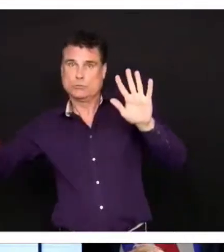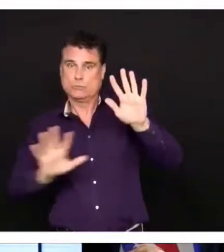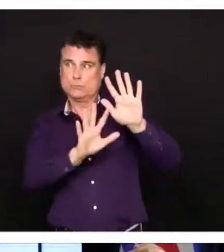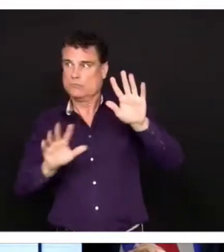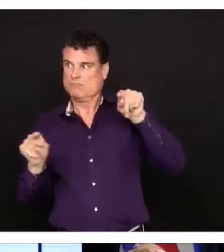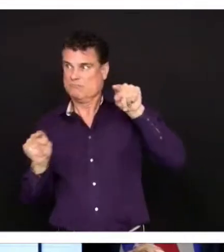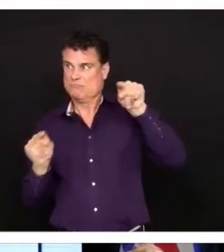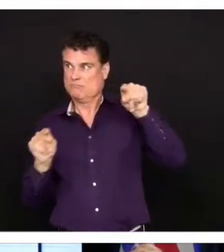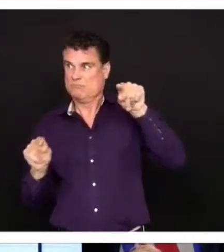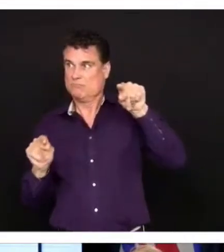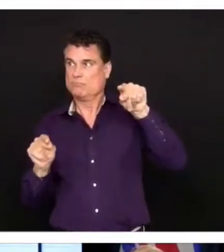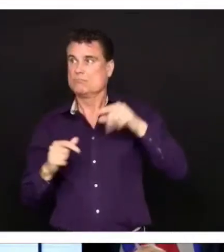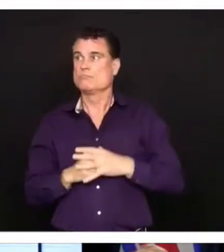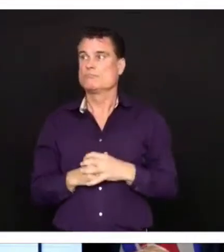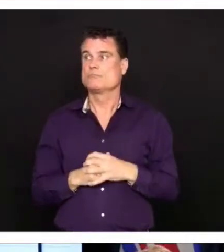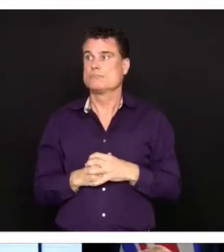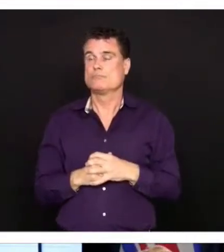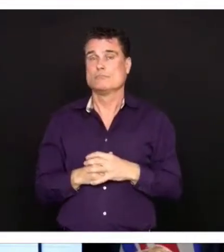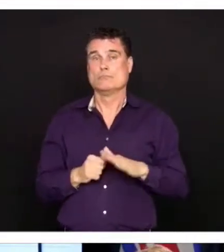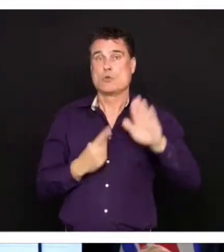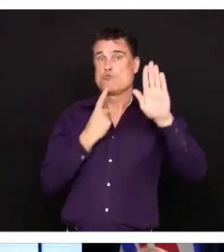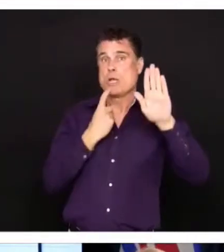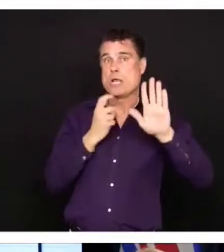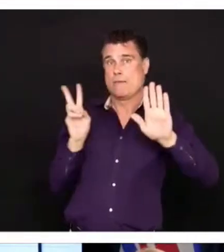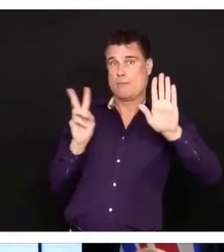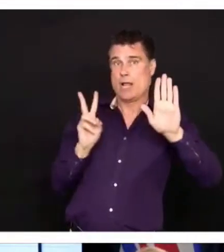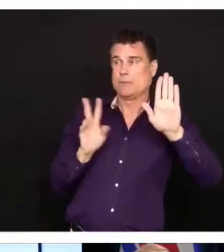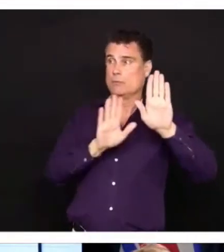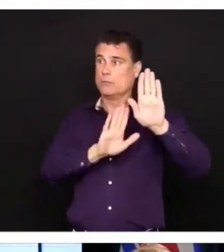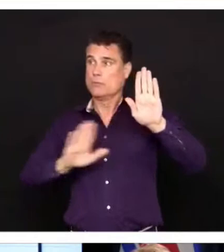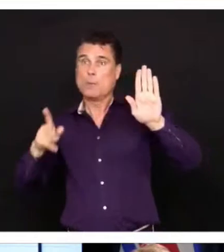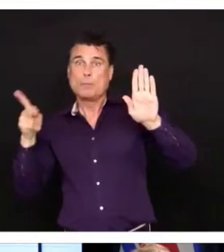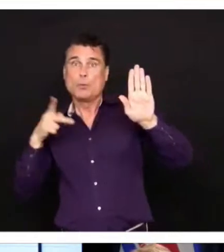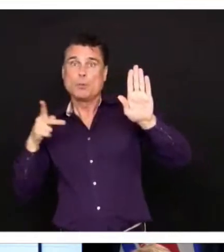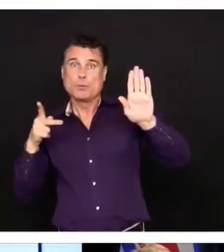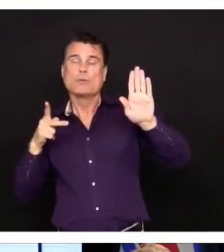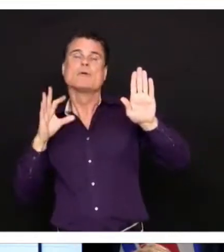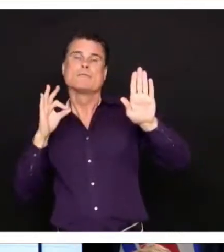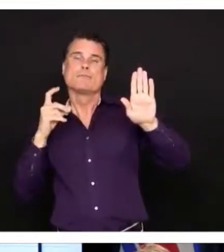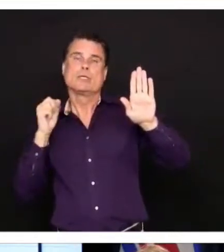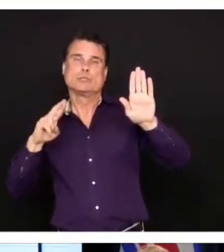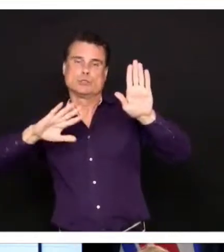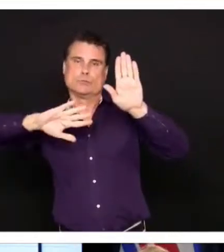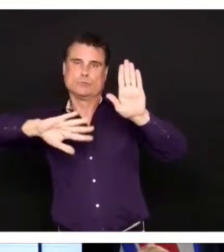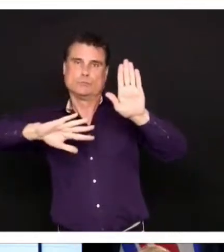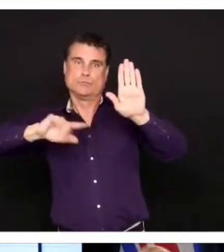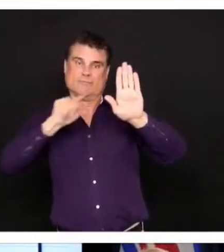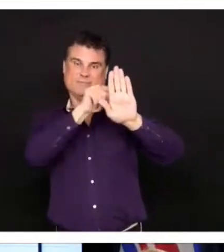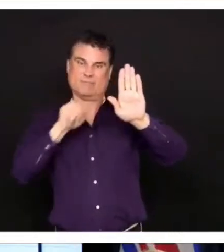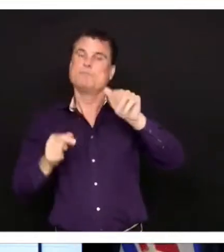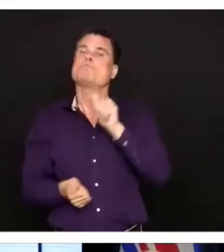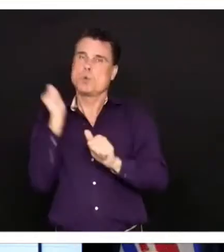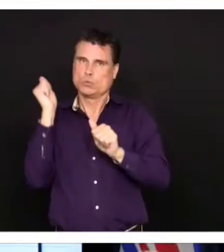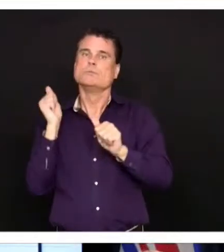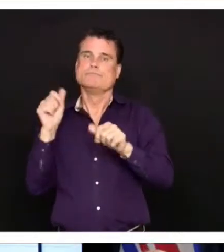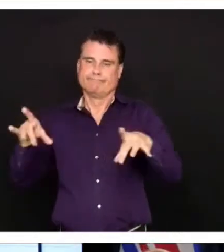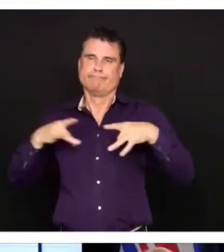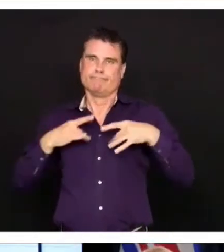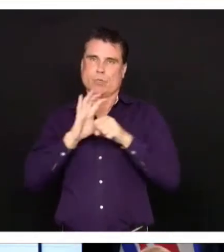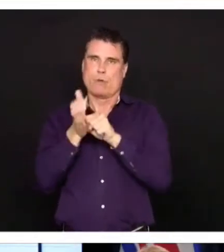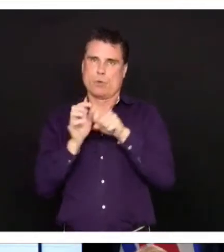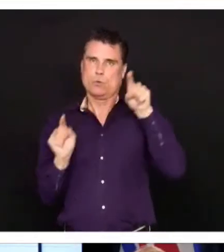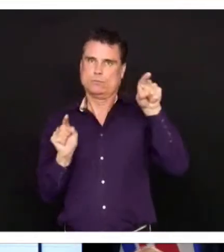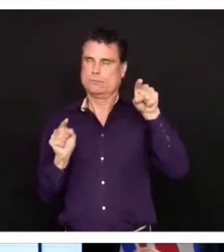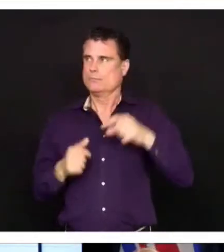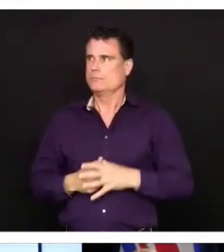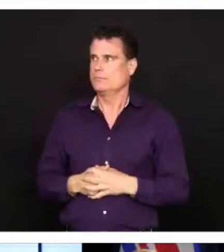our population in different age groups that have been affected by COVID-19 in British Columbia. So the bars on the